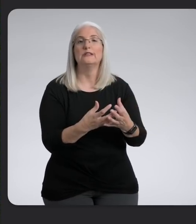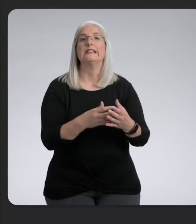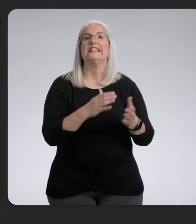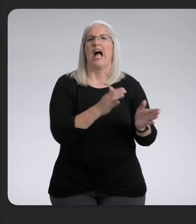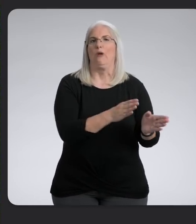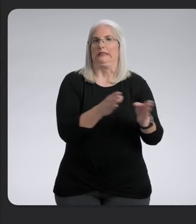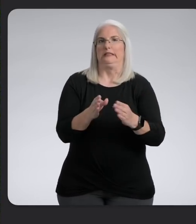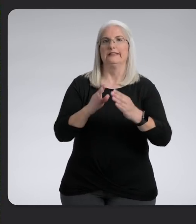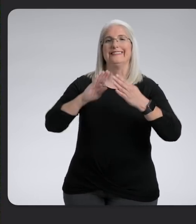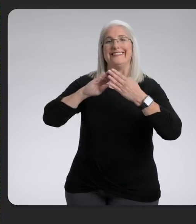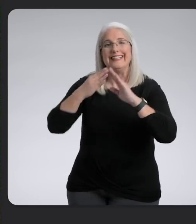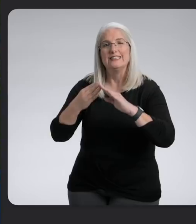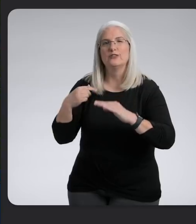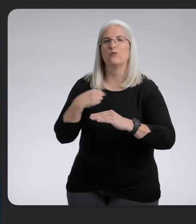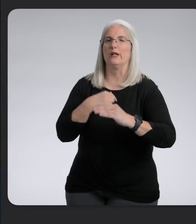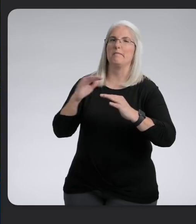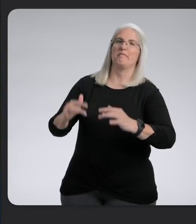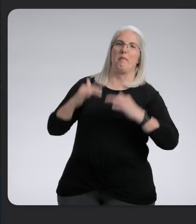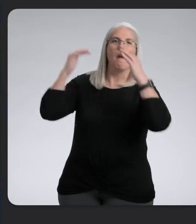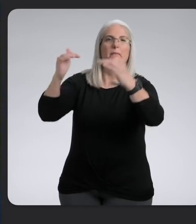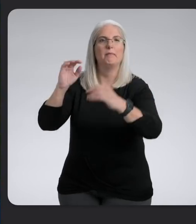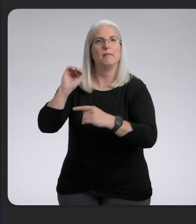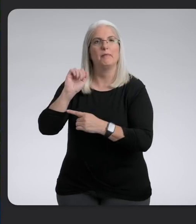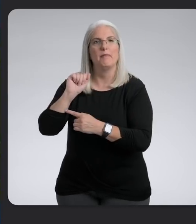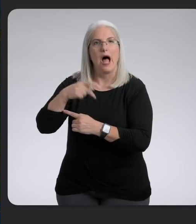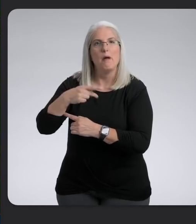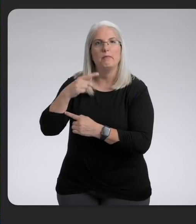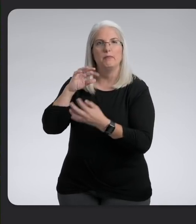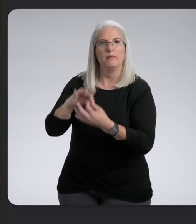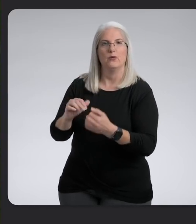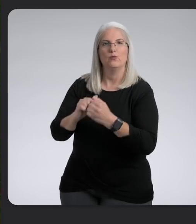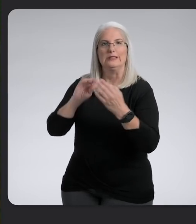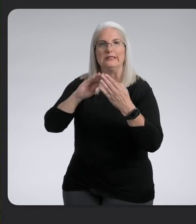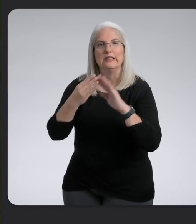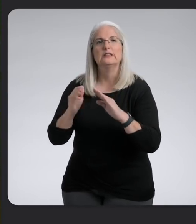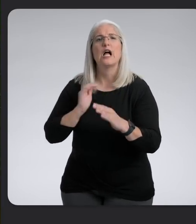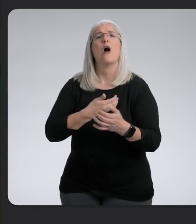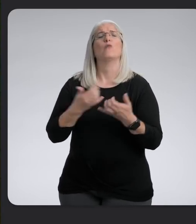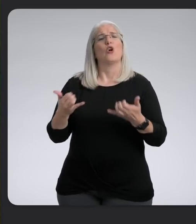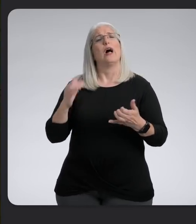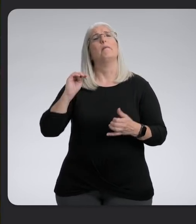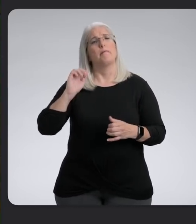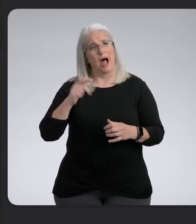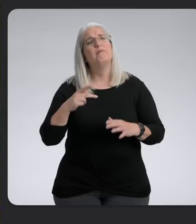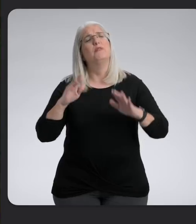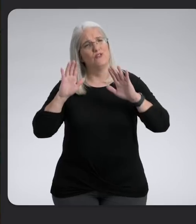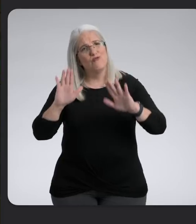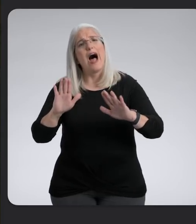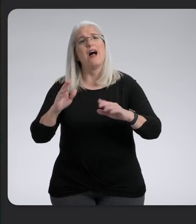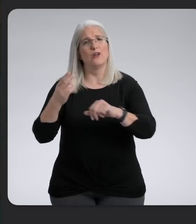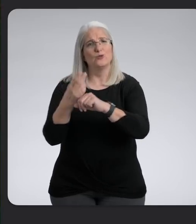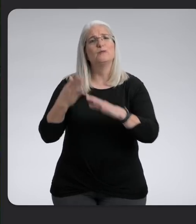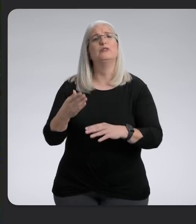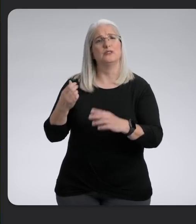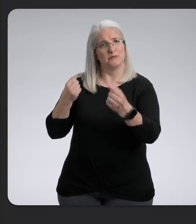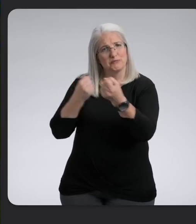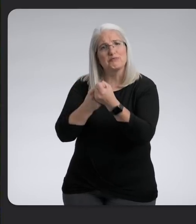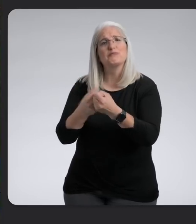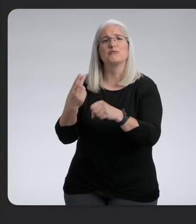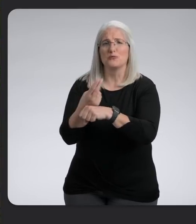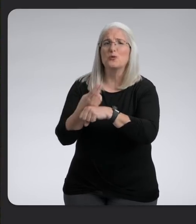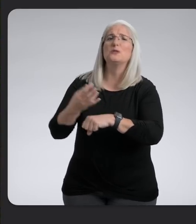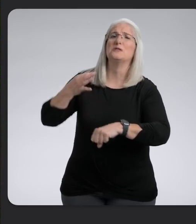to an entirely new level. Our current map is great, and our users have told us it's a lot more useful for navigation